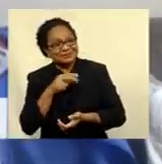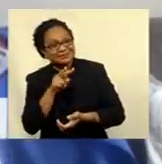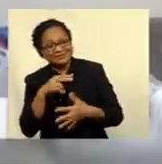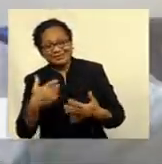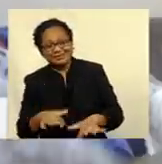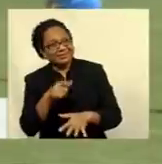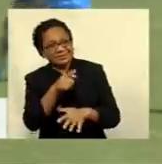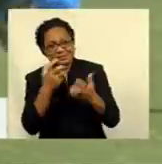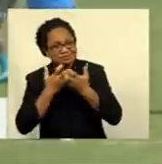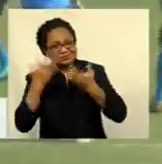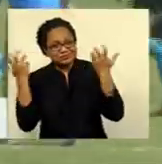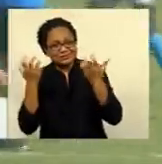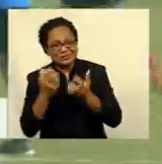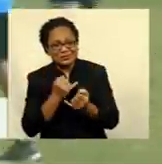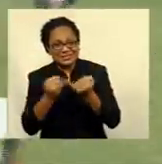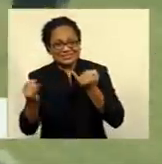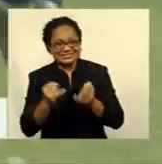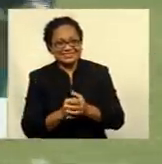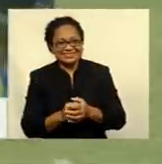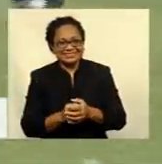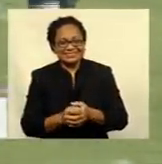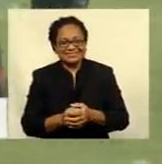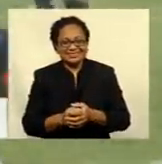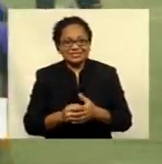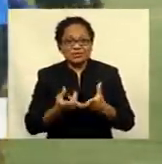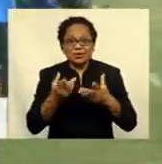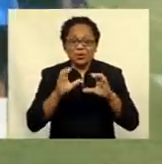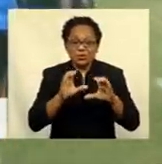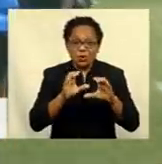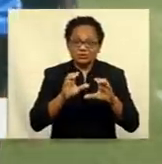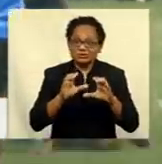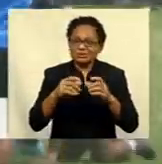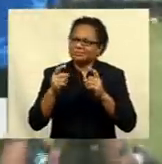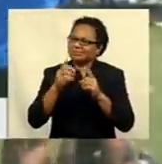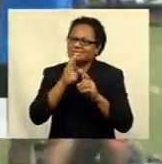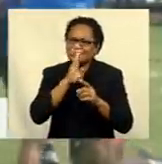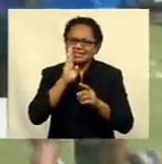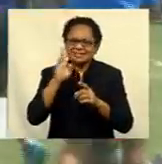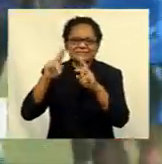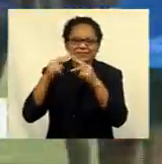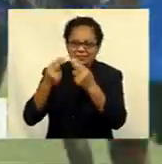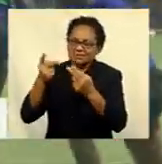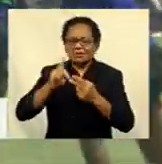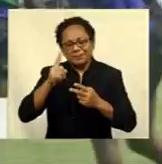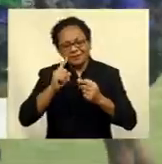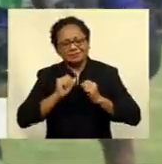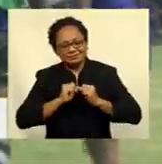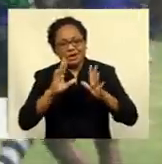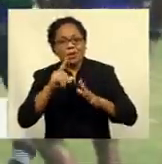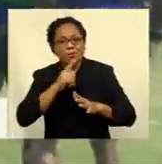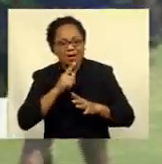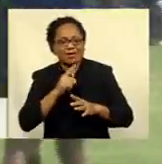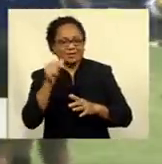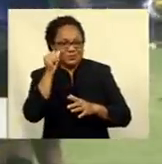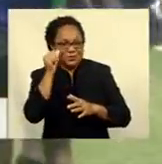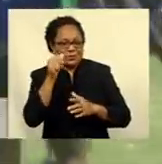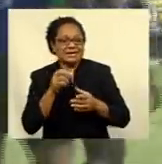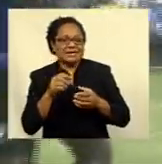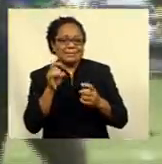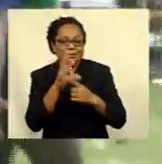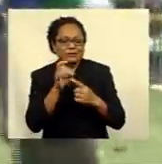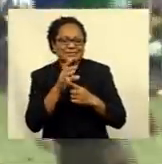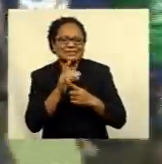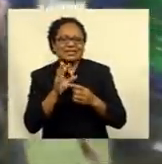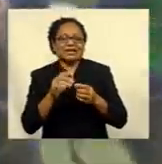so much for a long time. Being away from home has been a sacrifice Baber has had to make on the journey to get a podium